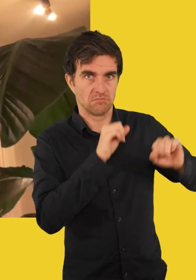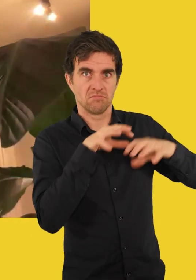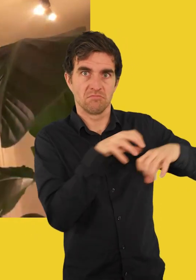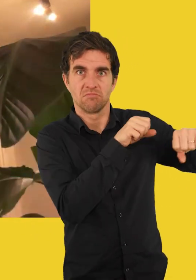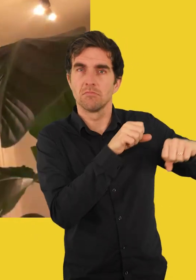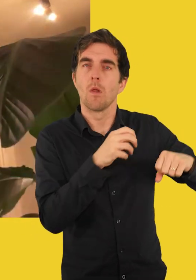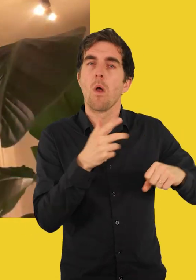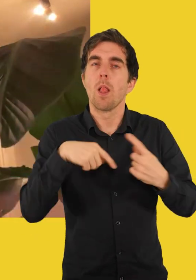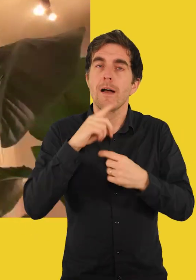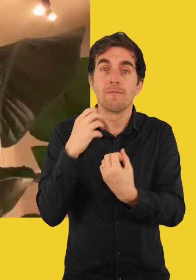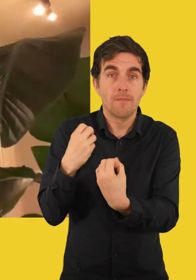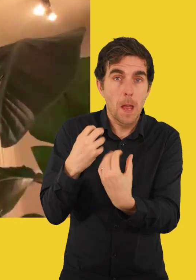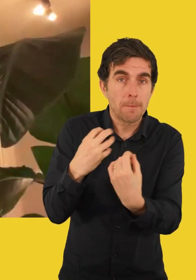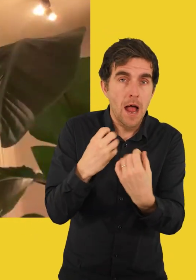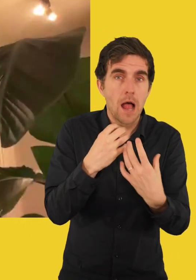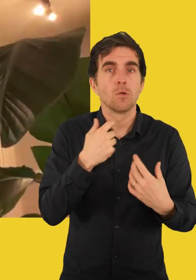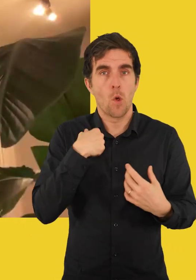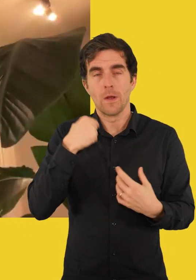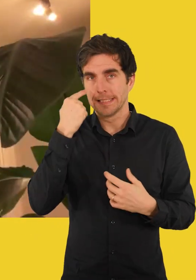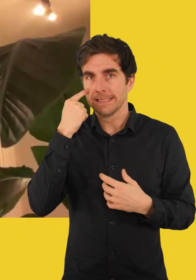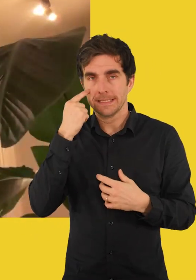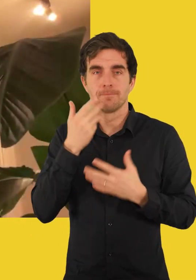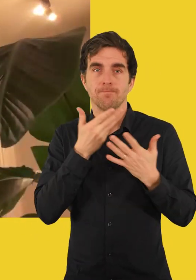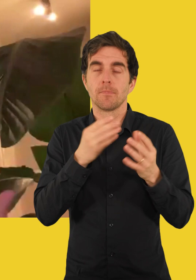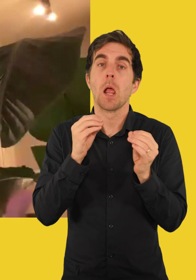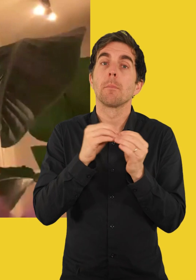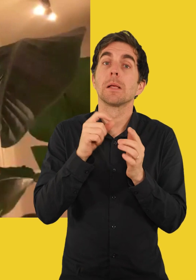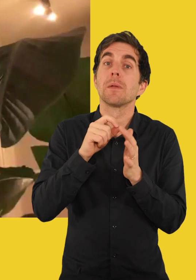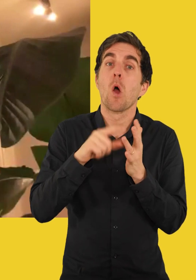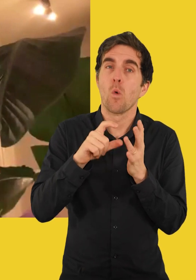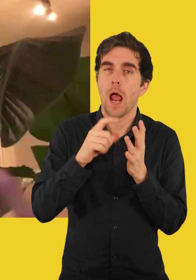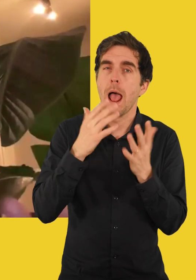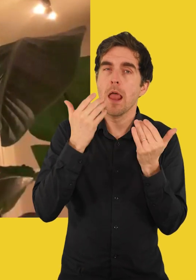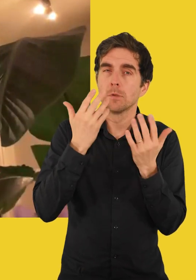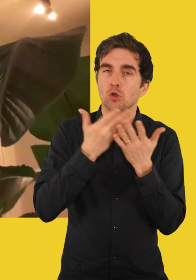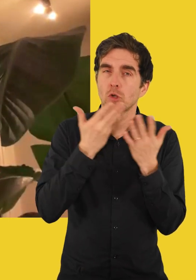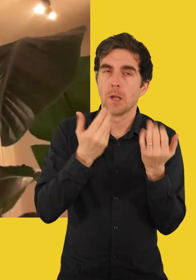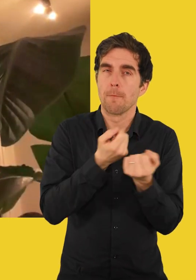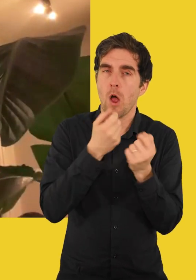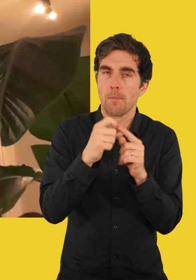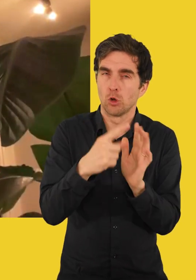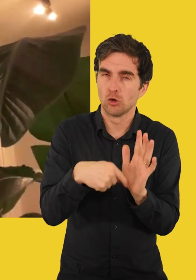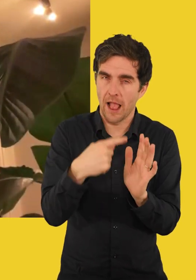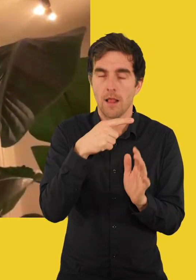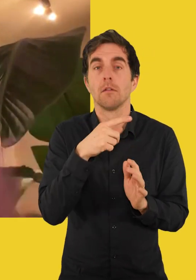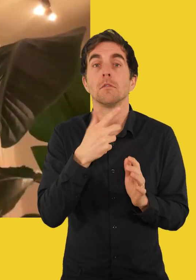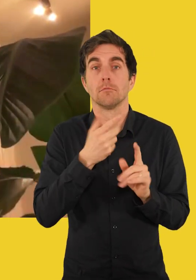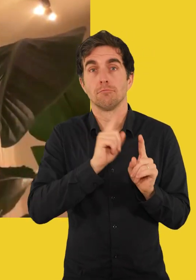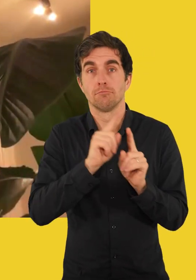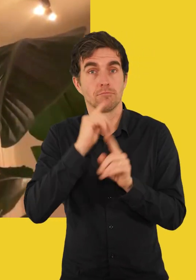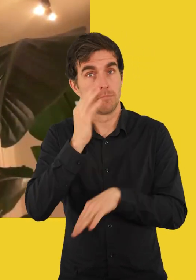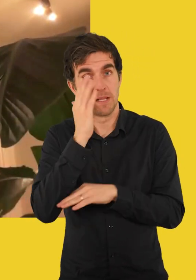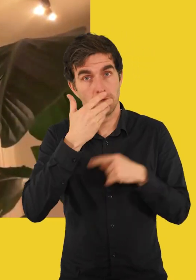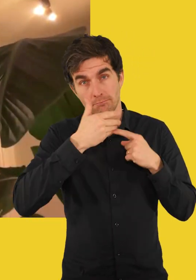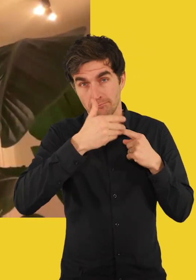that feedback led us to initiate the Building BPOC Climate Justice Power project, which consists of a speaker